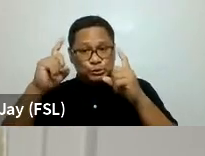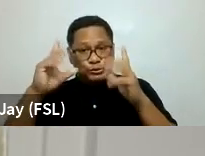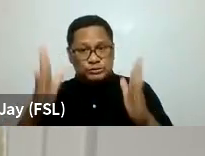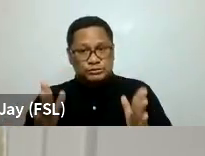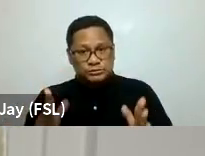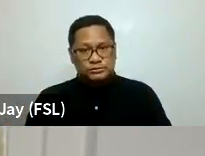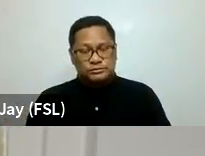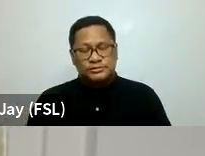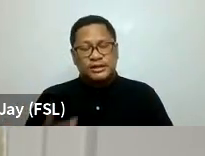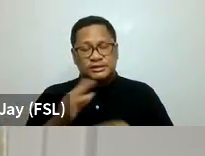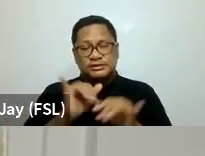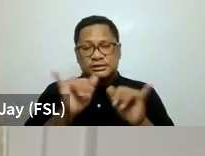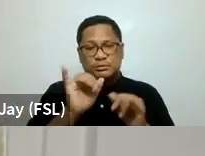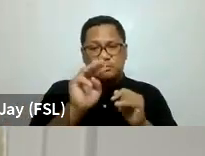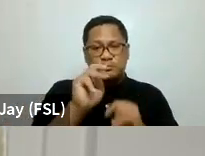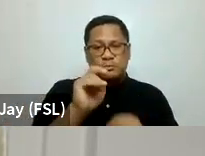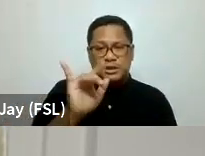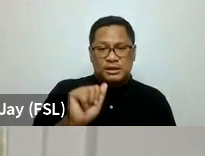and video making.